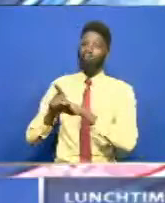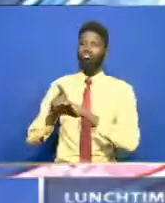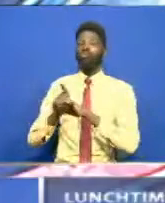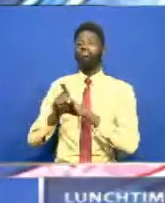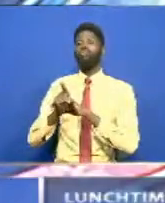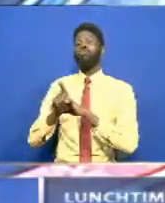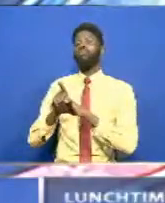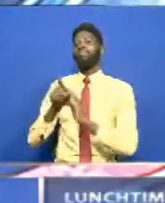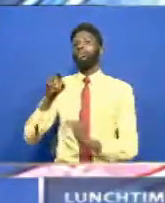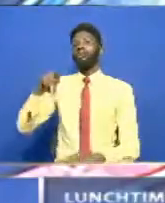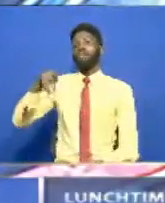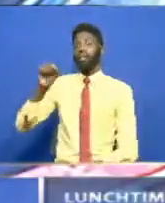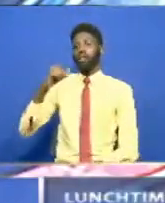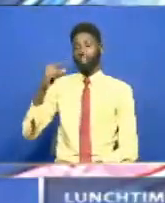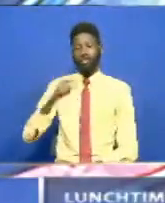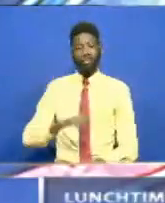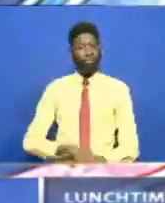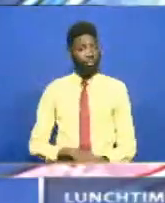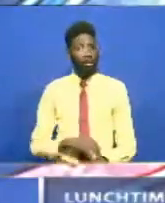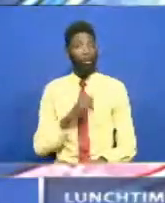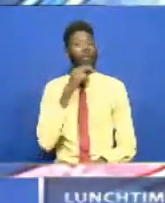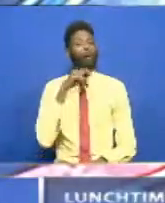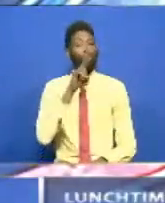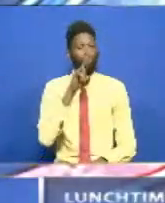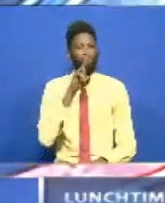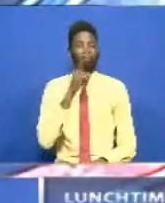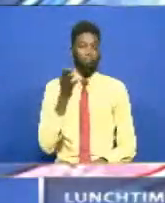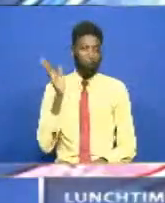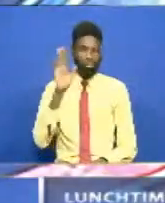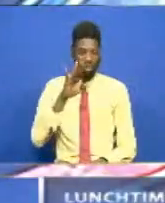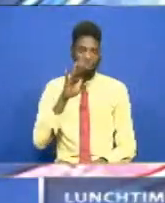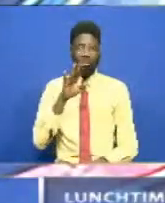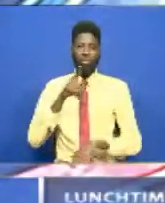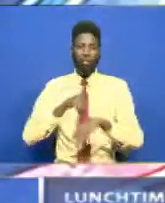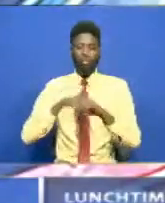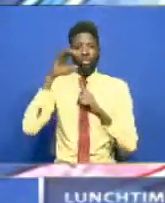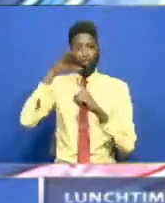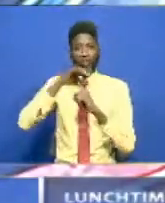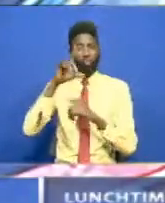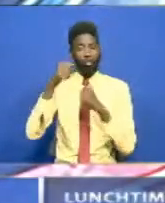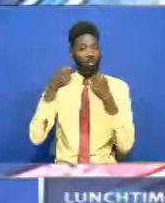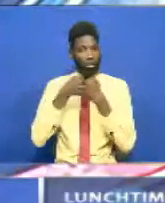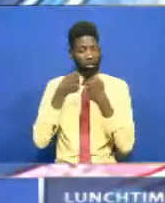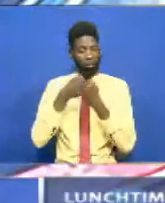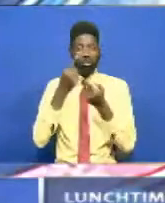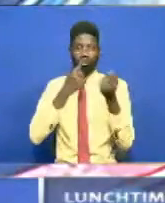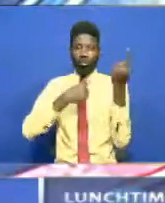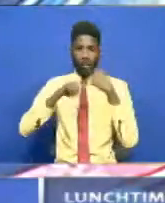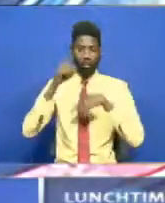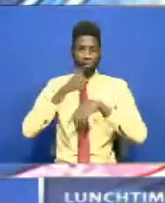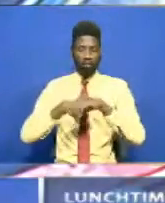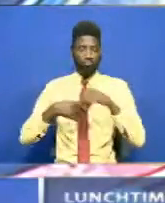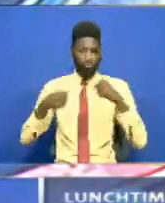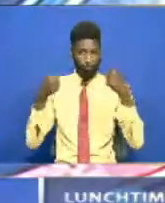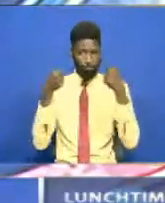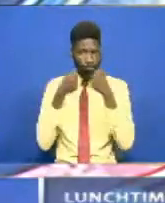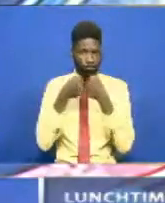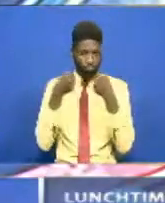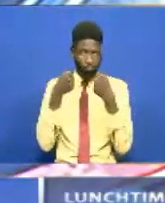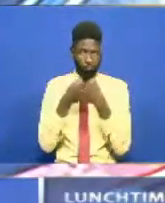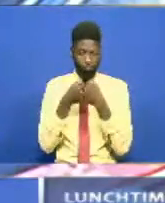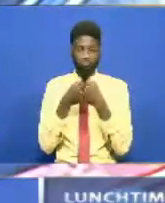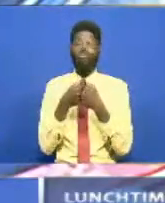winner as Manchester United marked their return to the Champions League with a fine win at the home of last season's